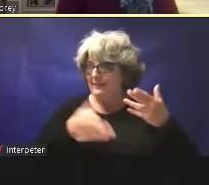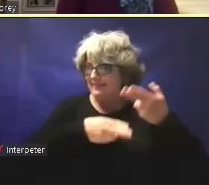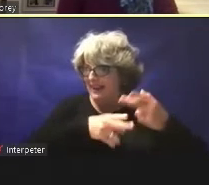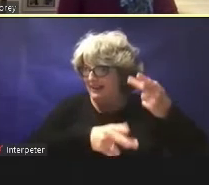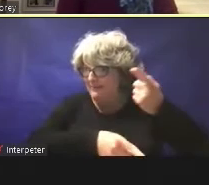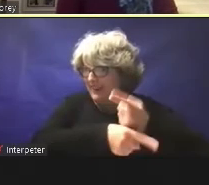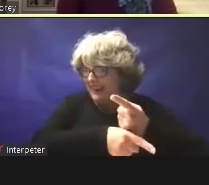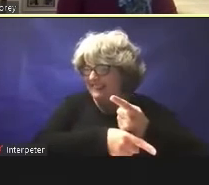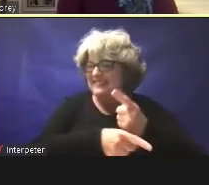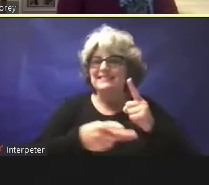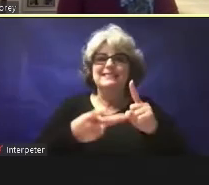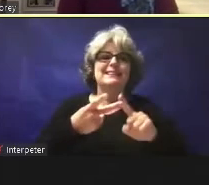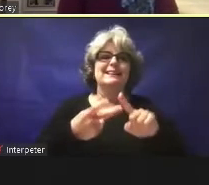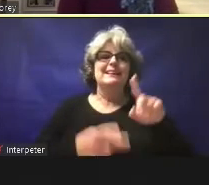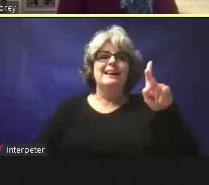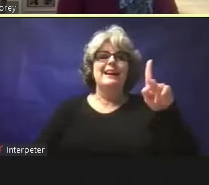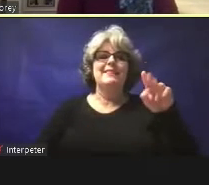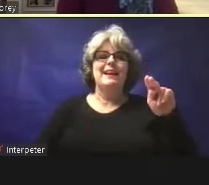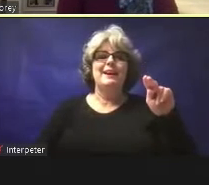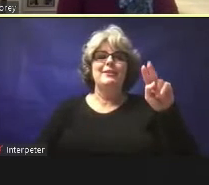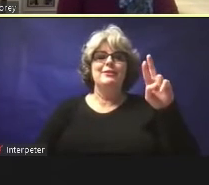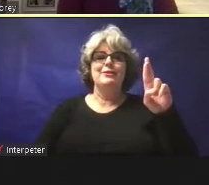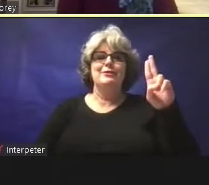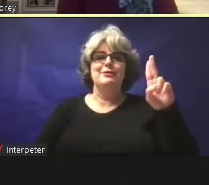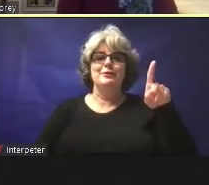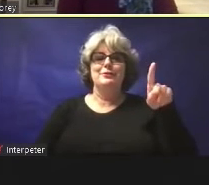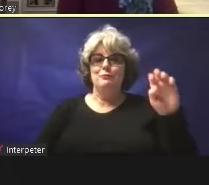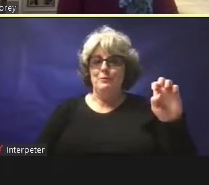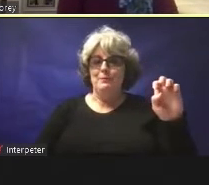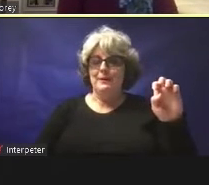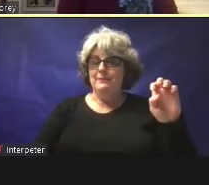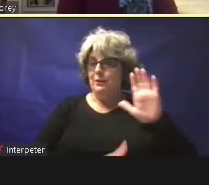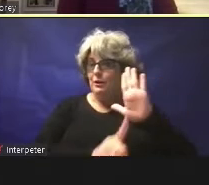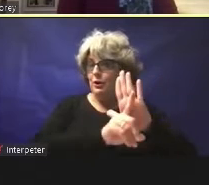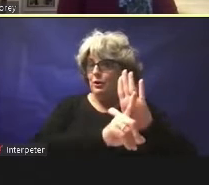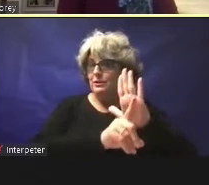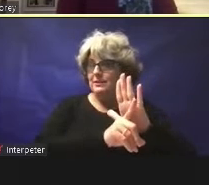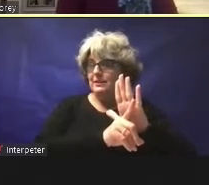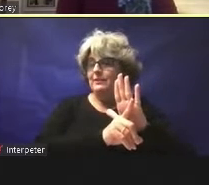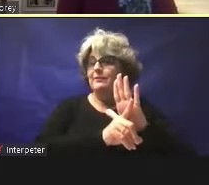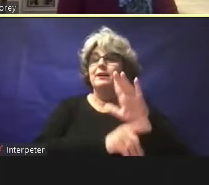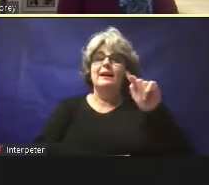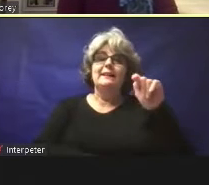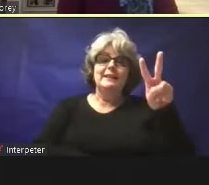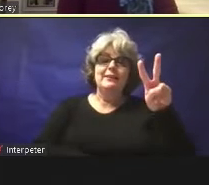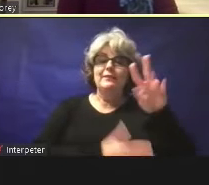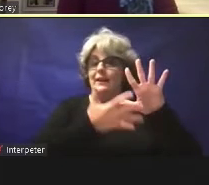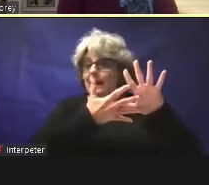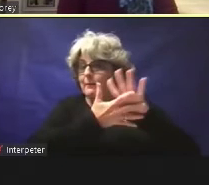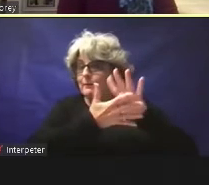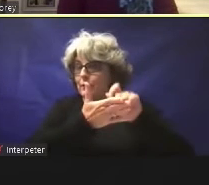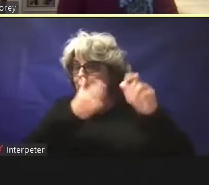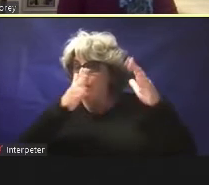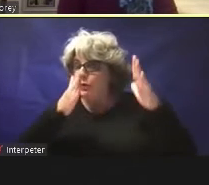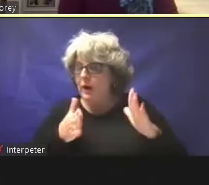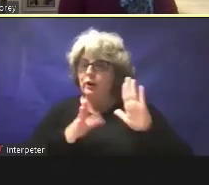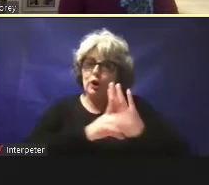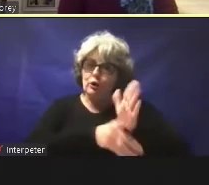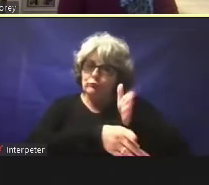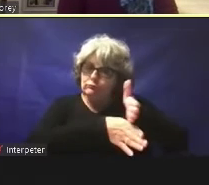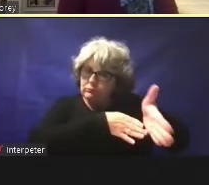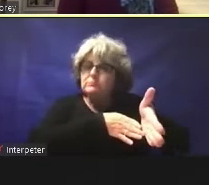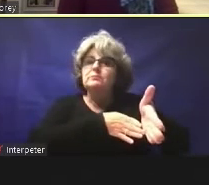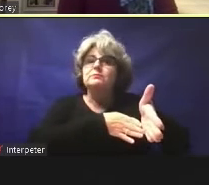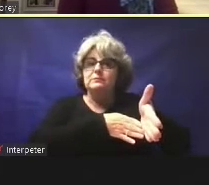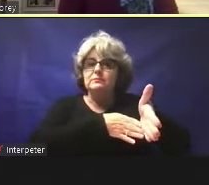right, is Katherine Ruppe. Katherine is a film and TV writer, and she specializes